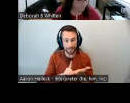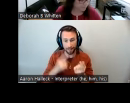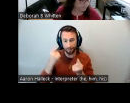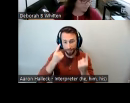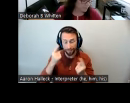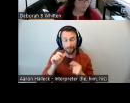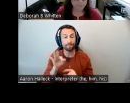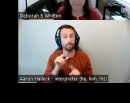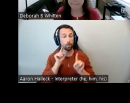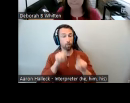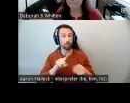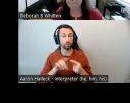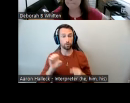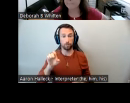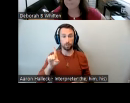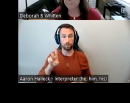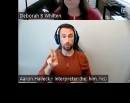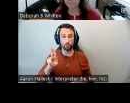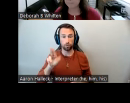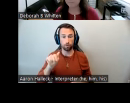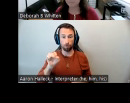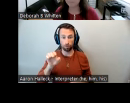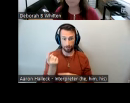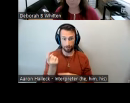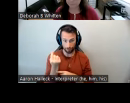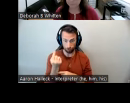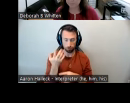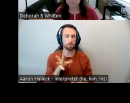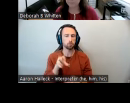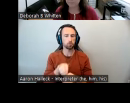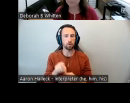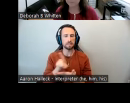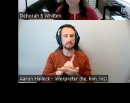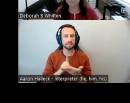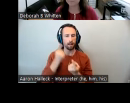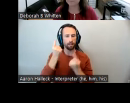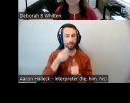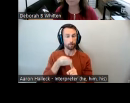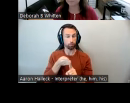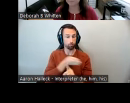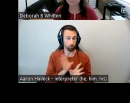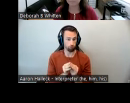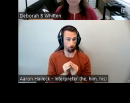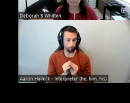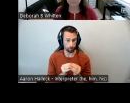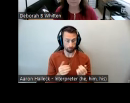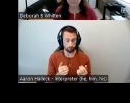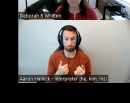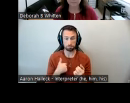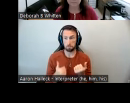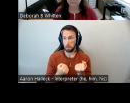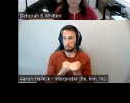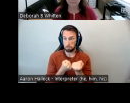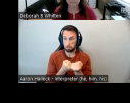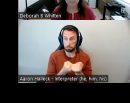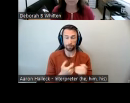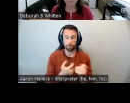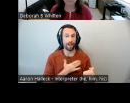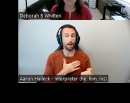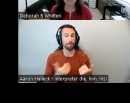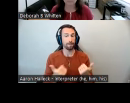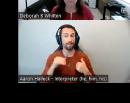have attended the design thinking pre-conference session that he hosted, and I helped out. So we're very glad to have him return